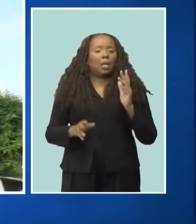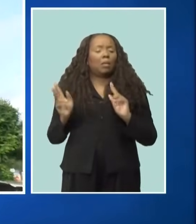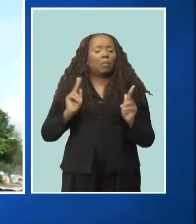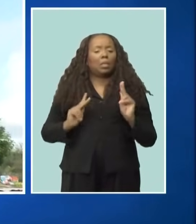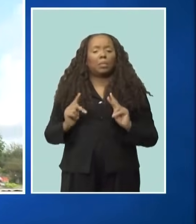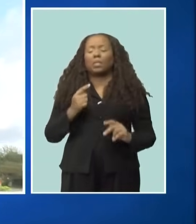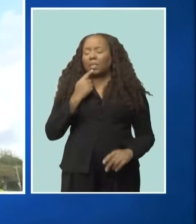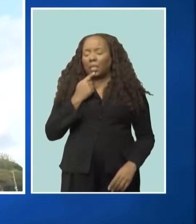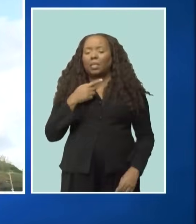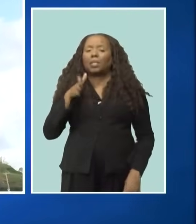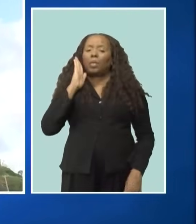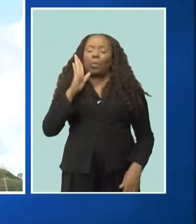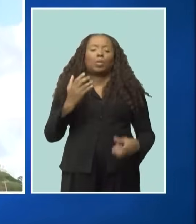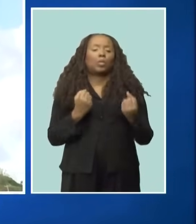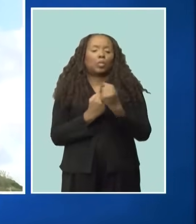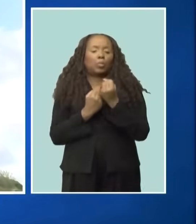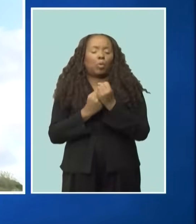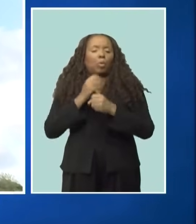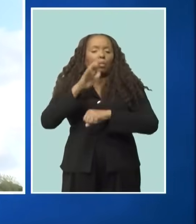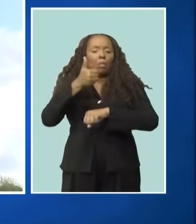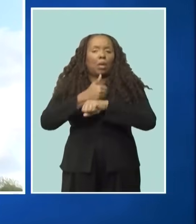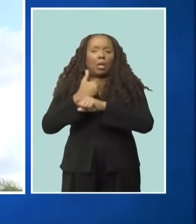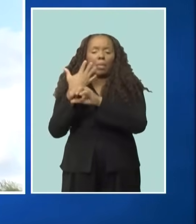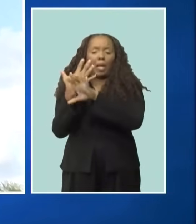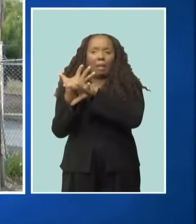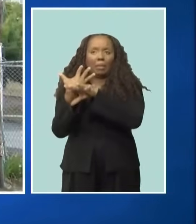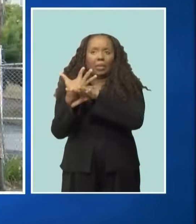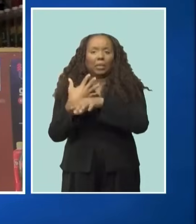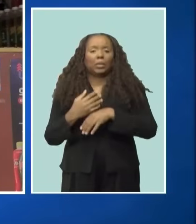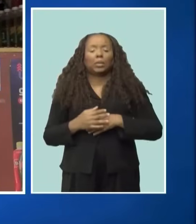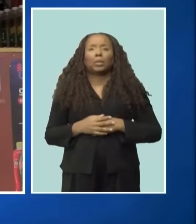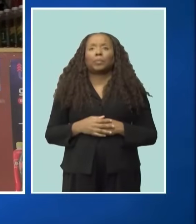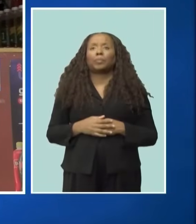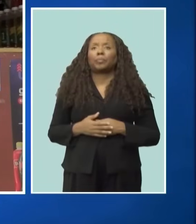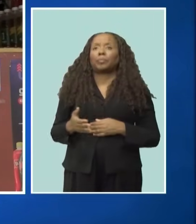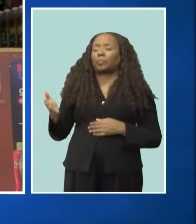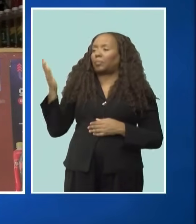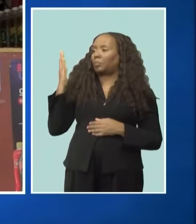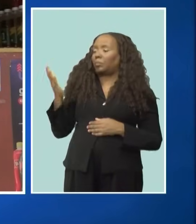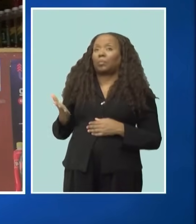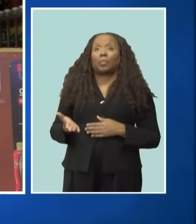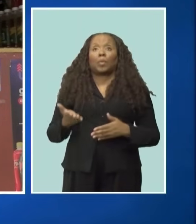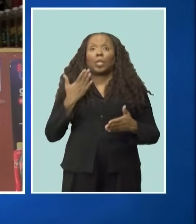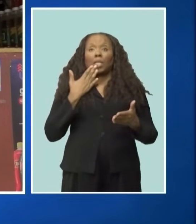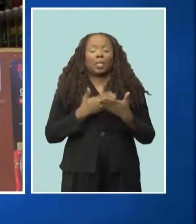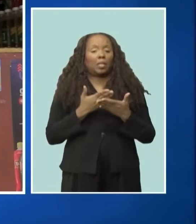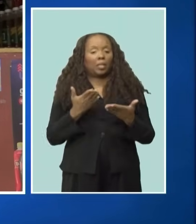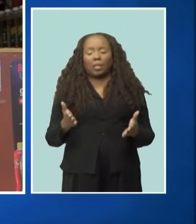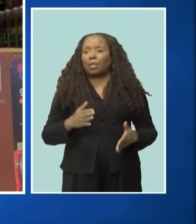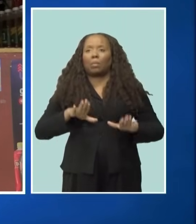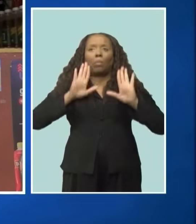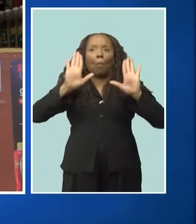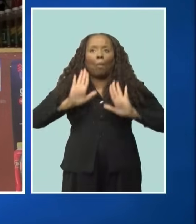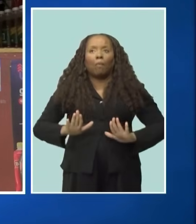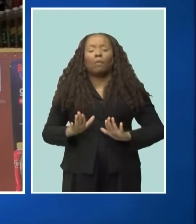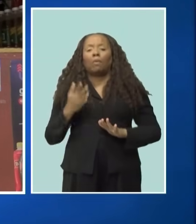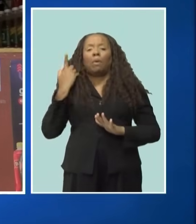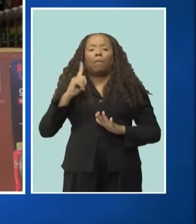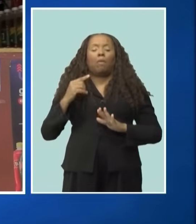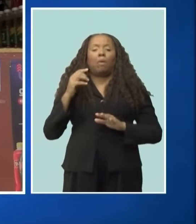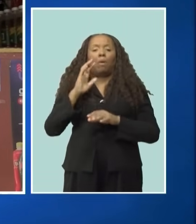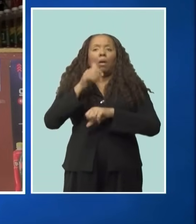CBC are supportive of the cameras being there. It's a good thing, great thing to got the cameras in the